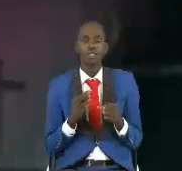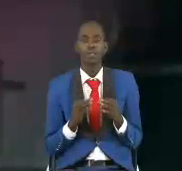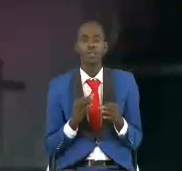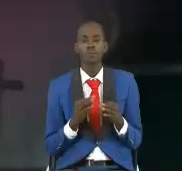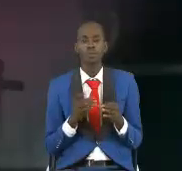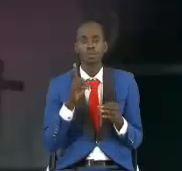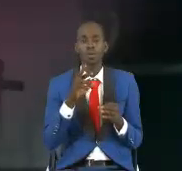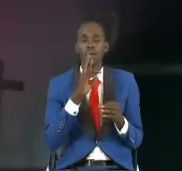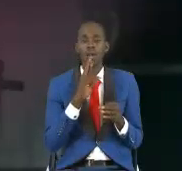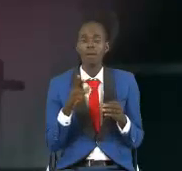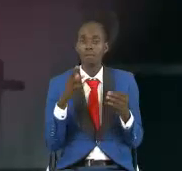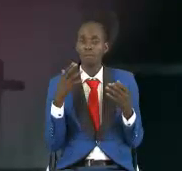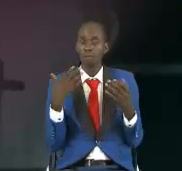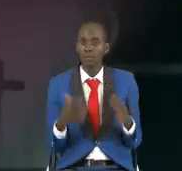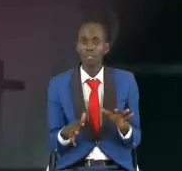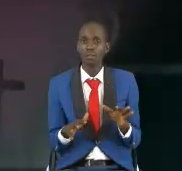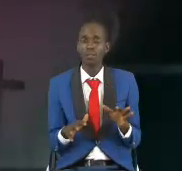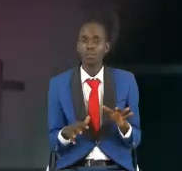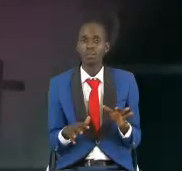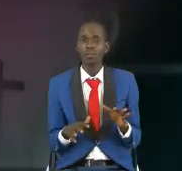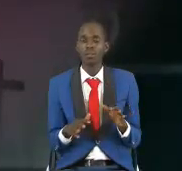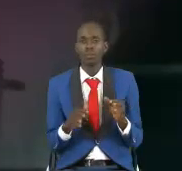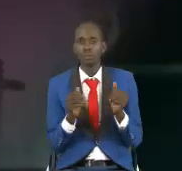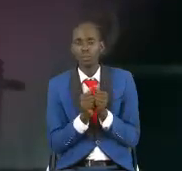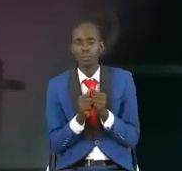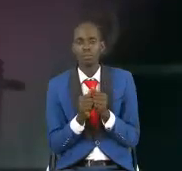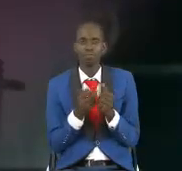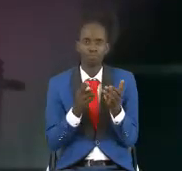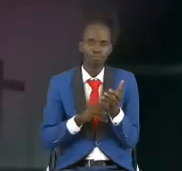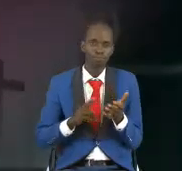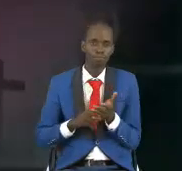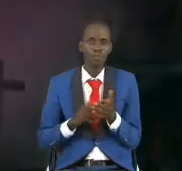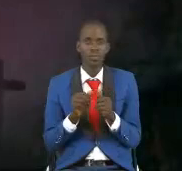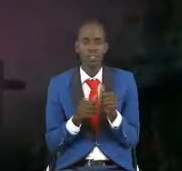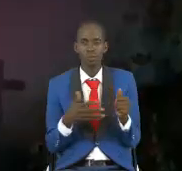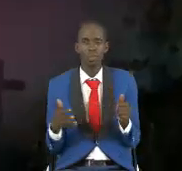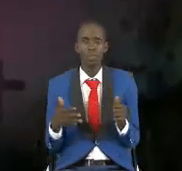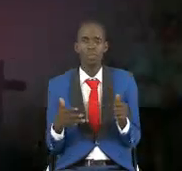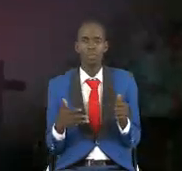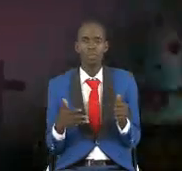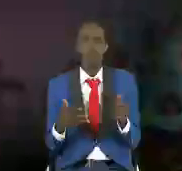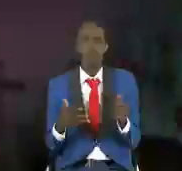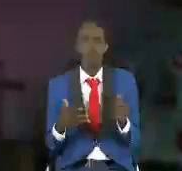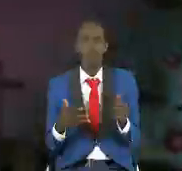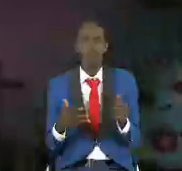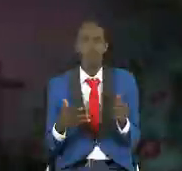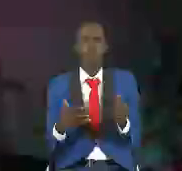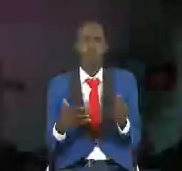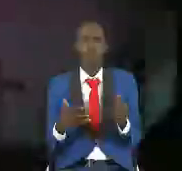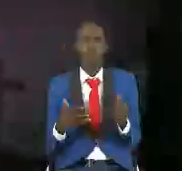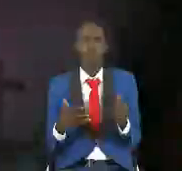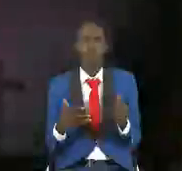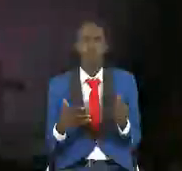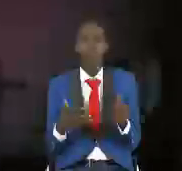segments and clusters, please, you can see